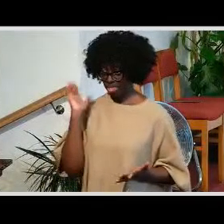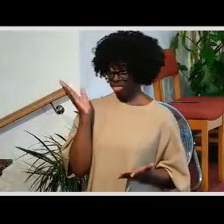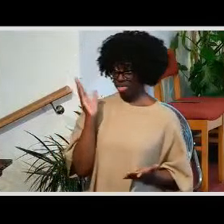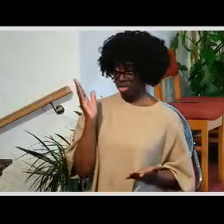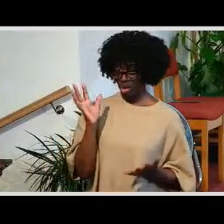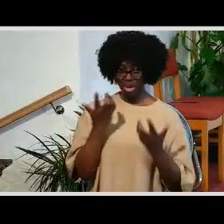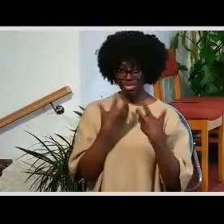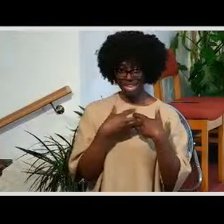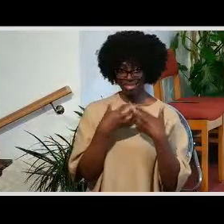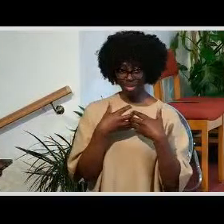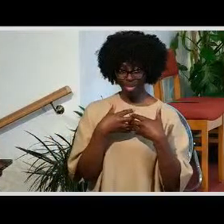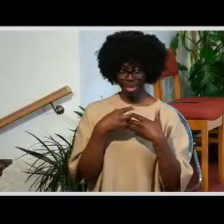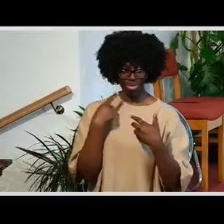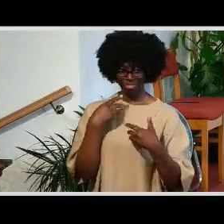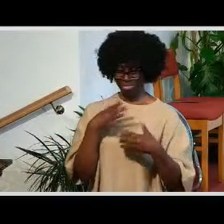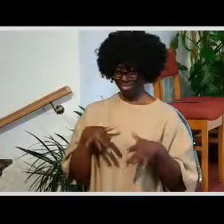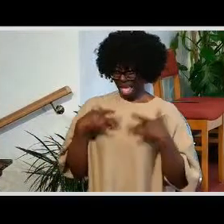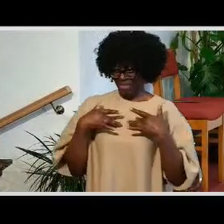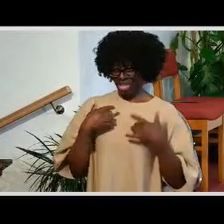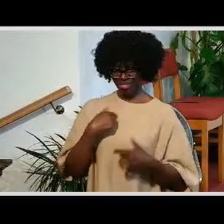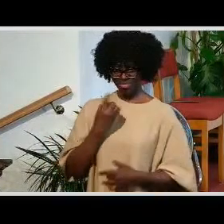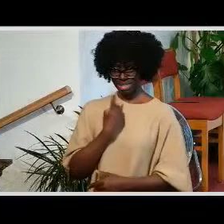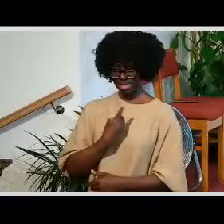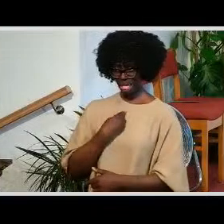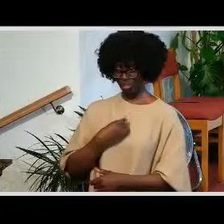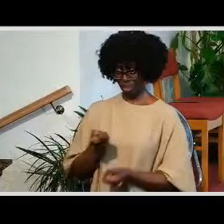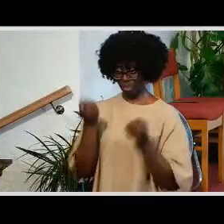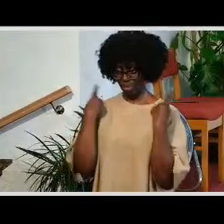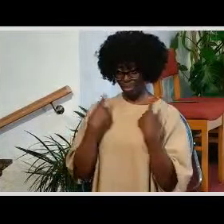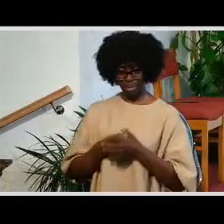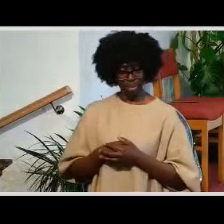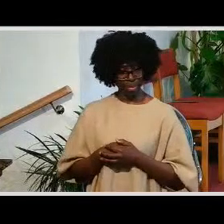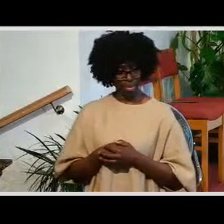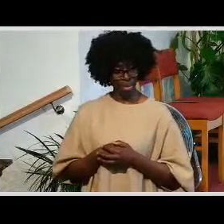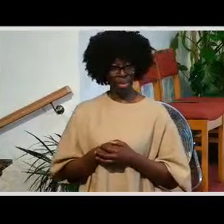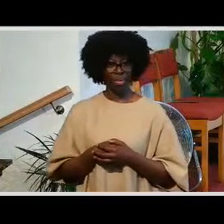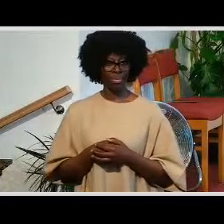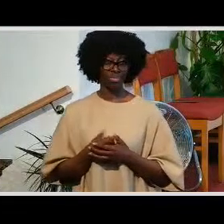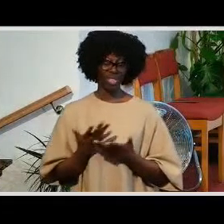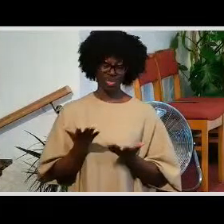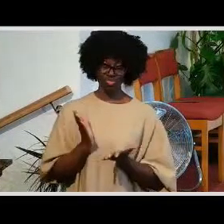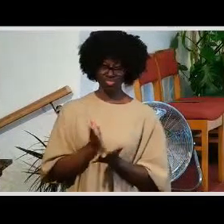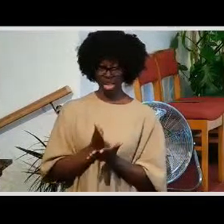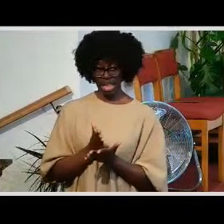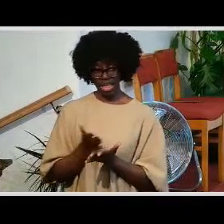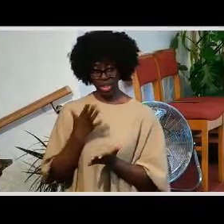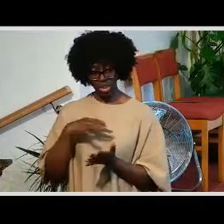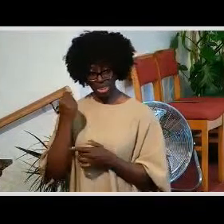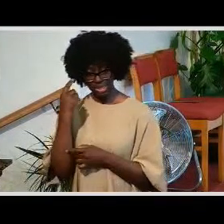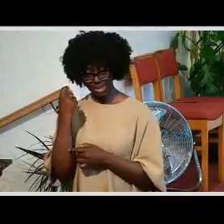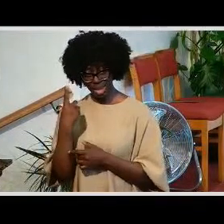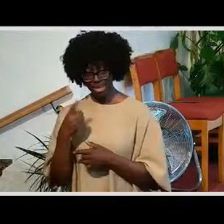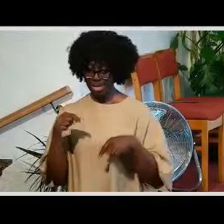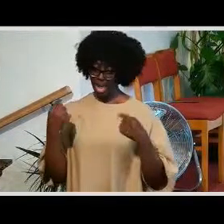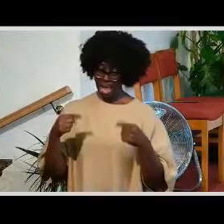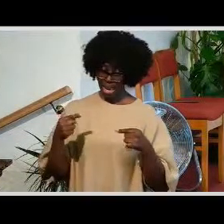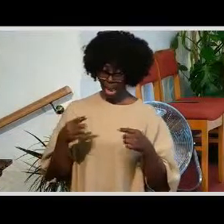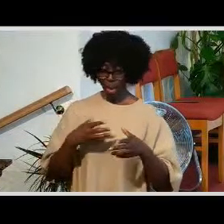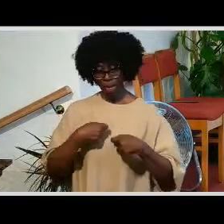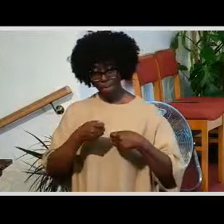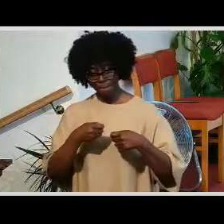bit, sort of left behind. So in a sense, we need to allow for those things.